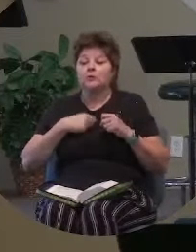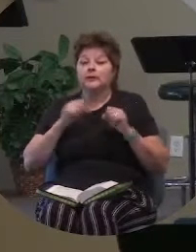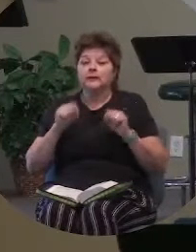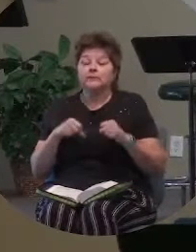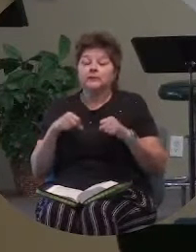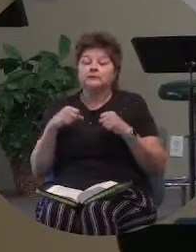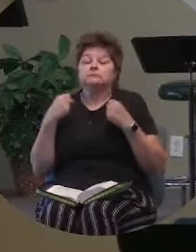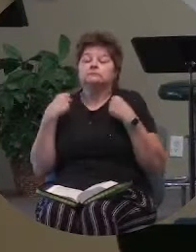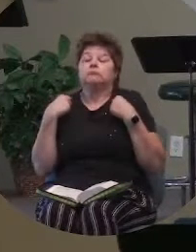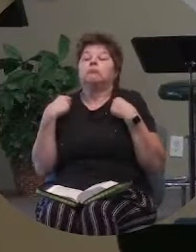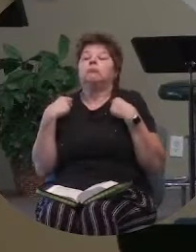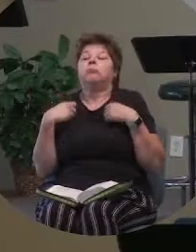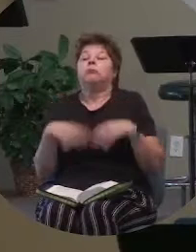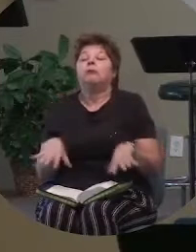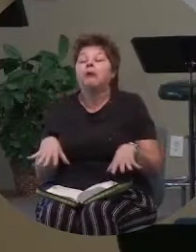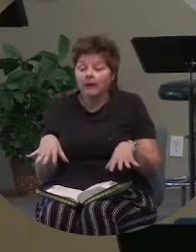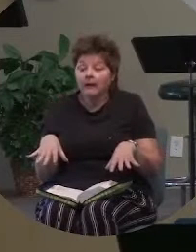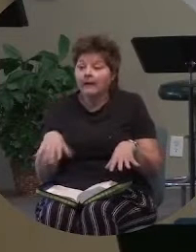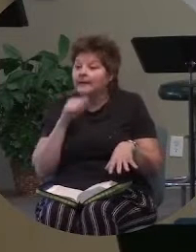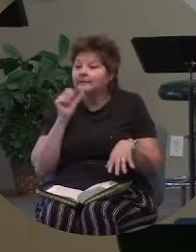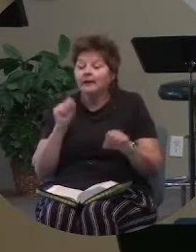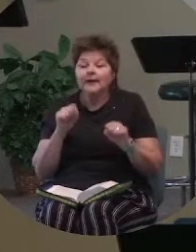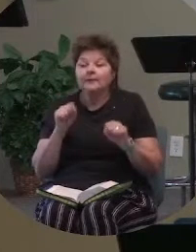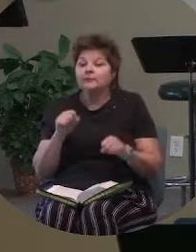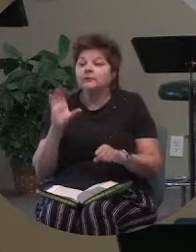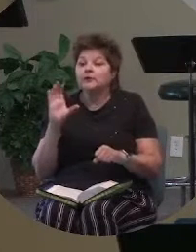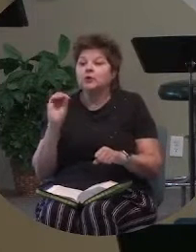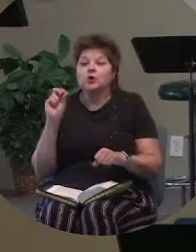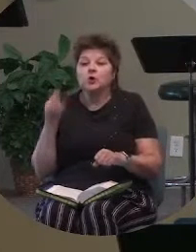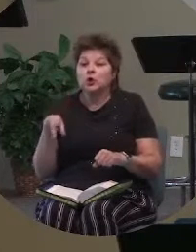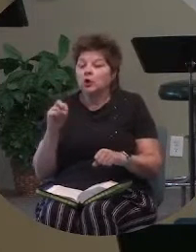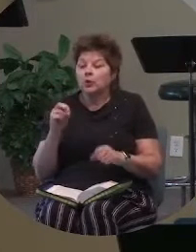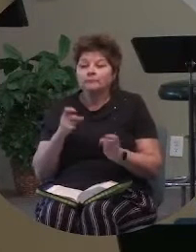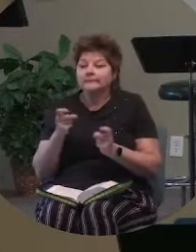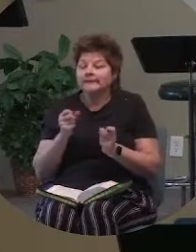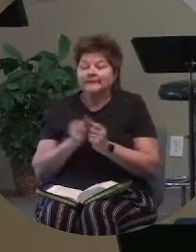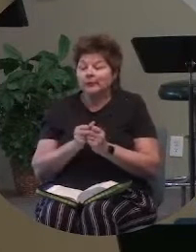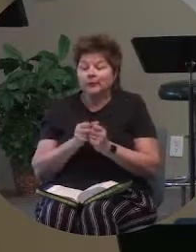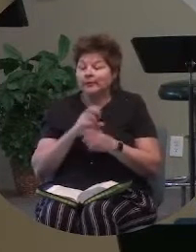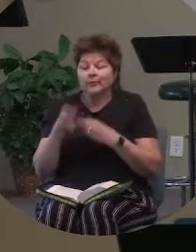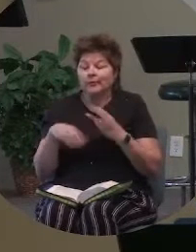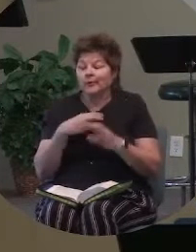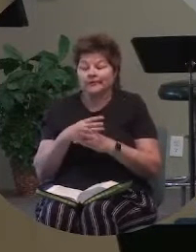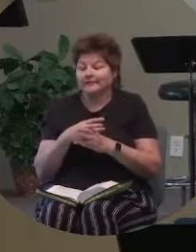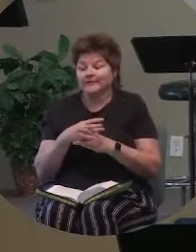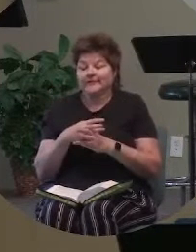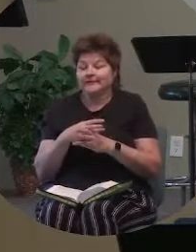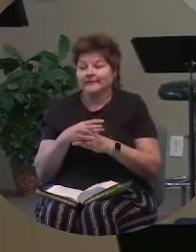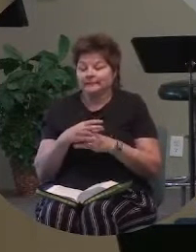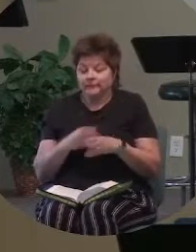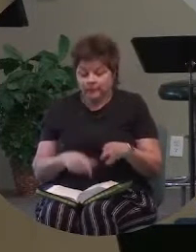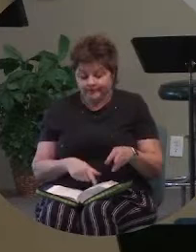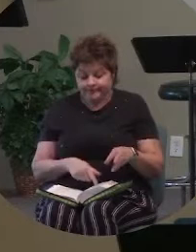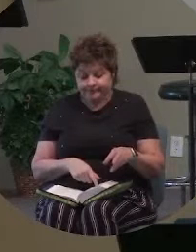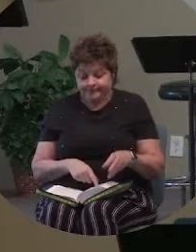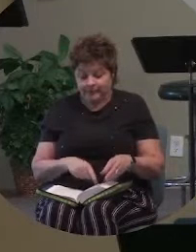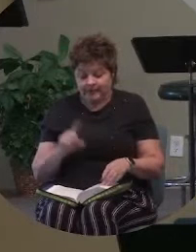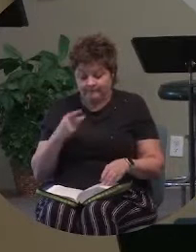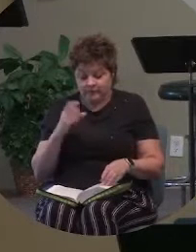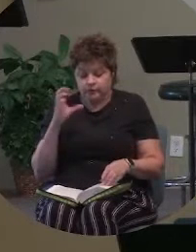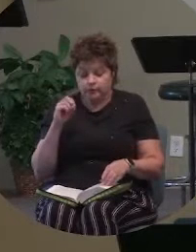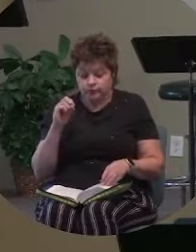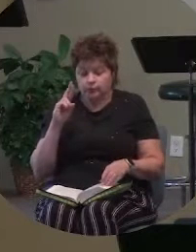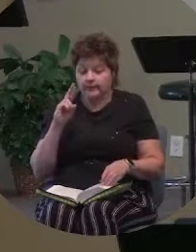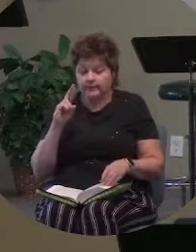and simply not be able to cope with the world. So the Apostle Paul in the book of 1 Corinthians is dealing with